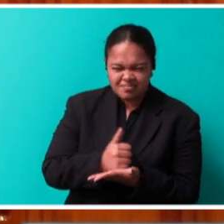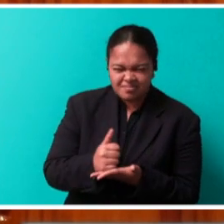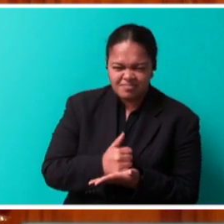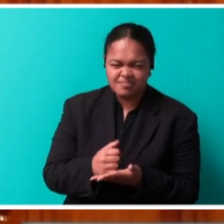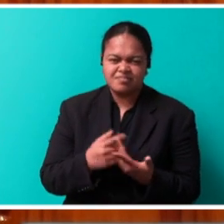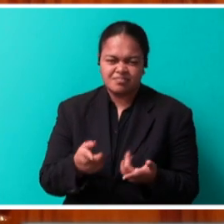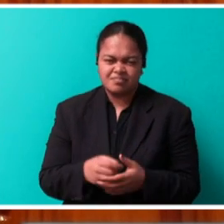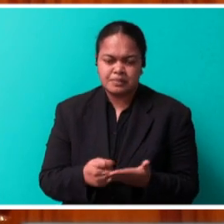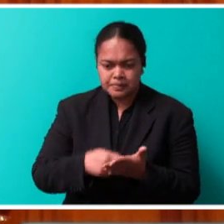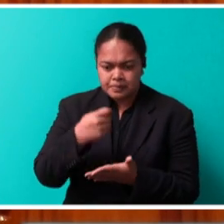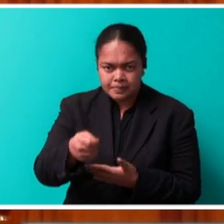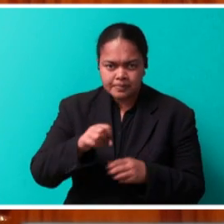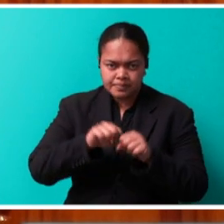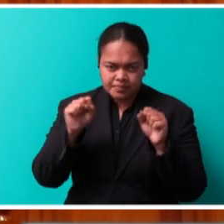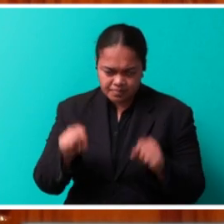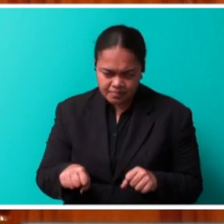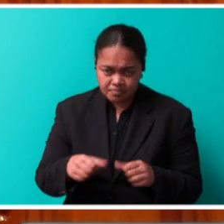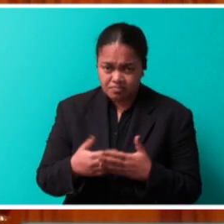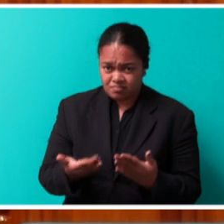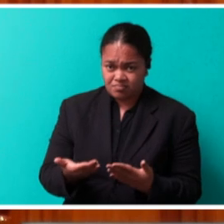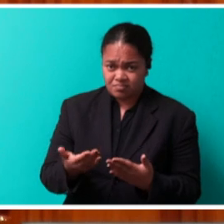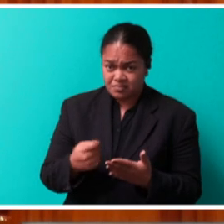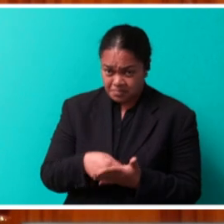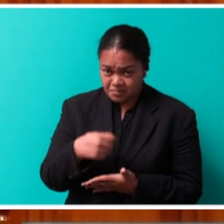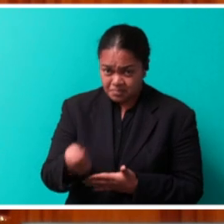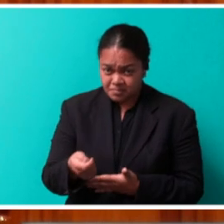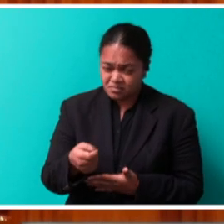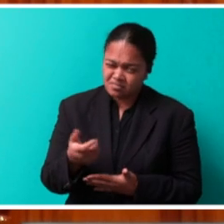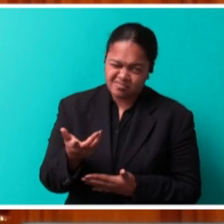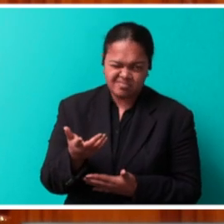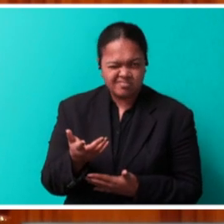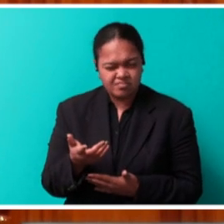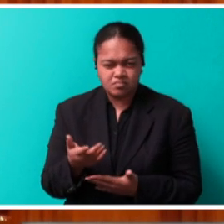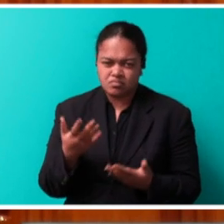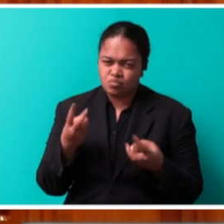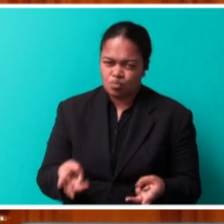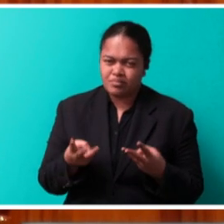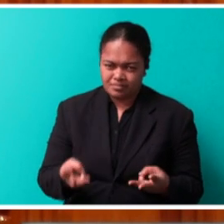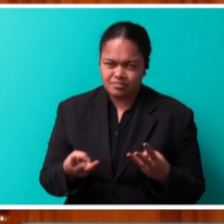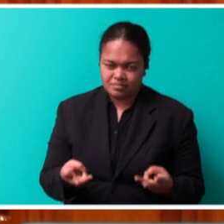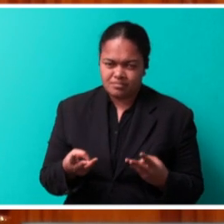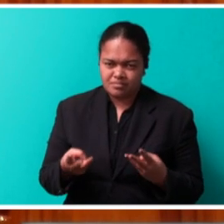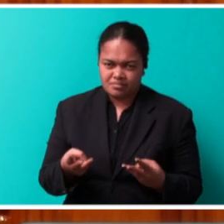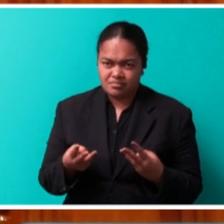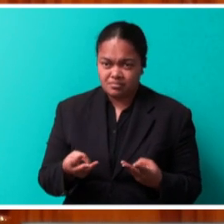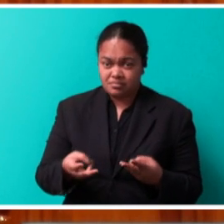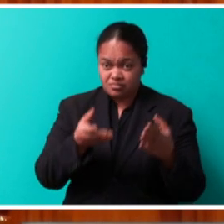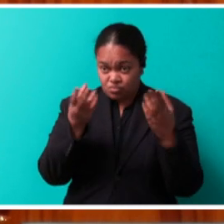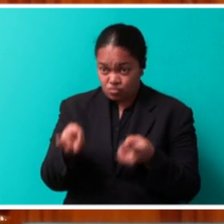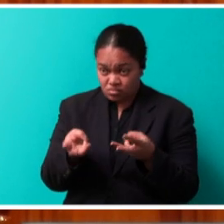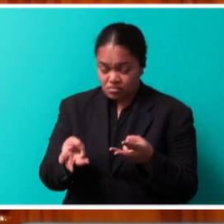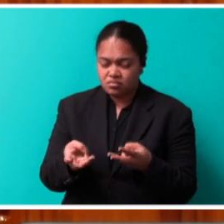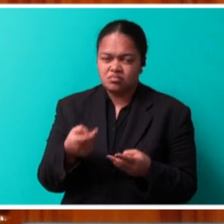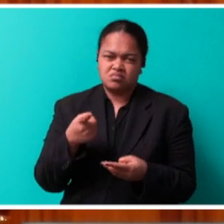payment system. The current payment is on weight that does not